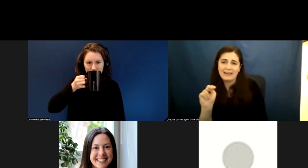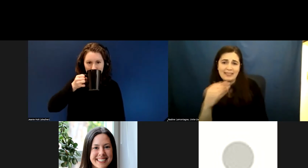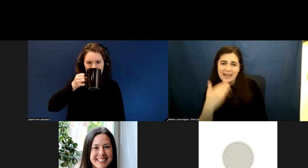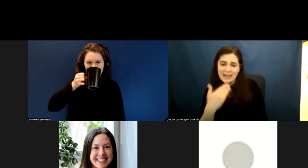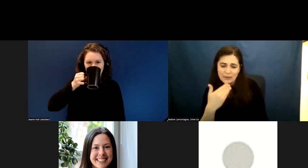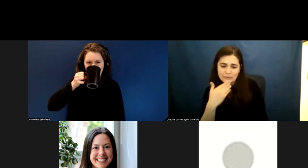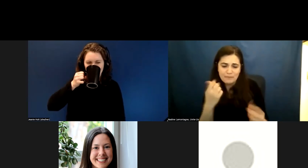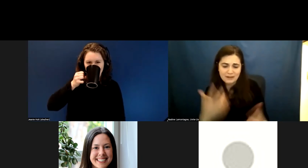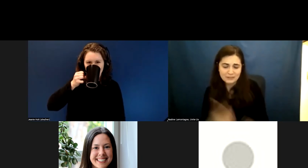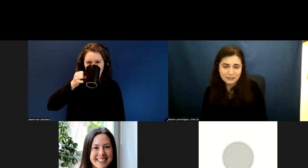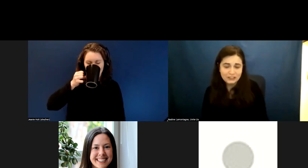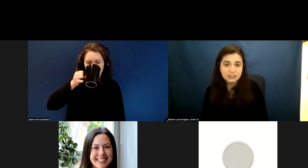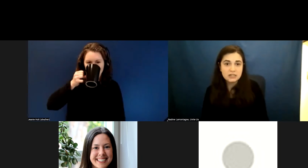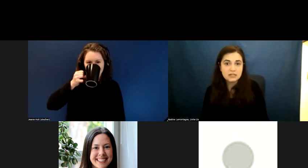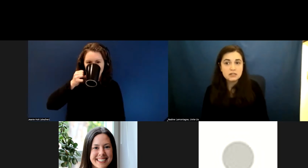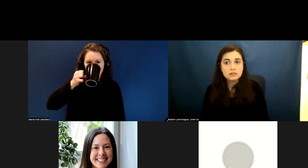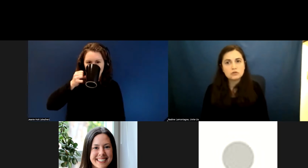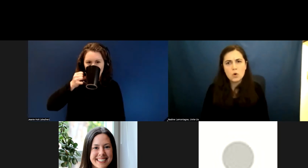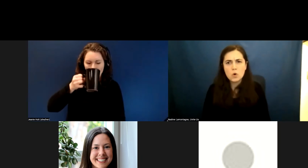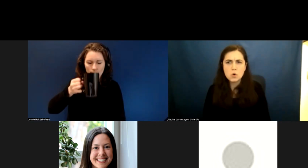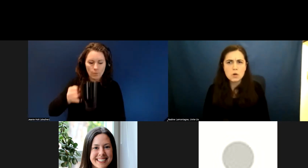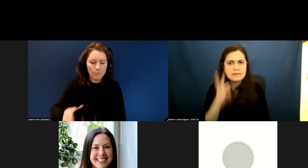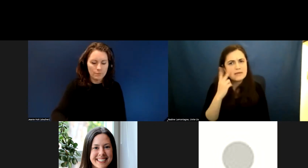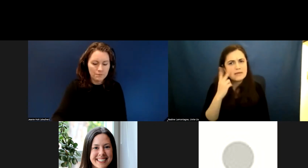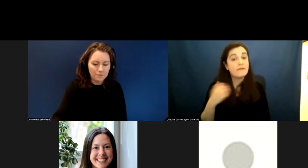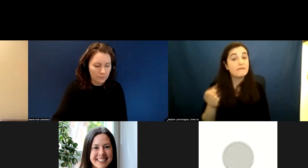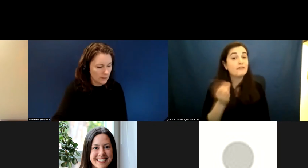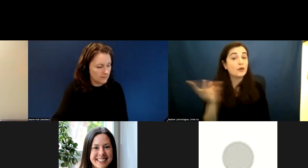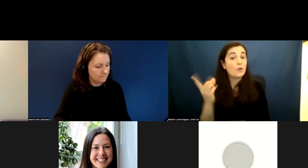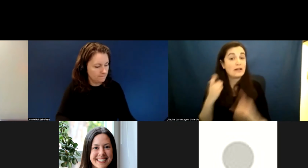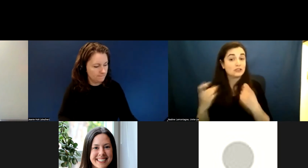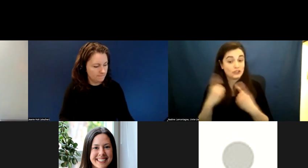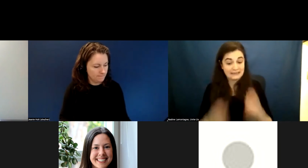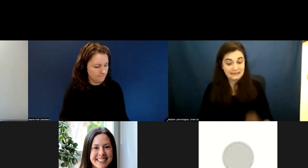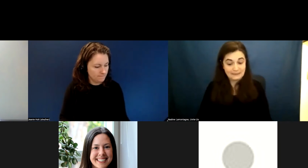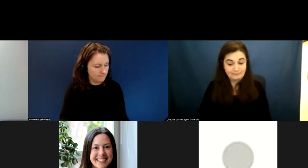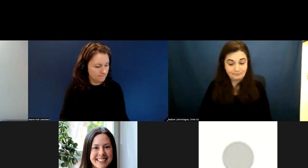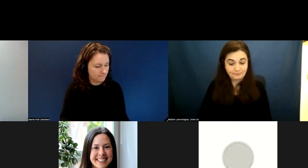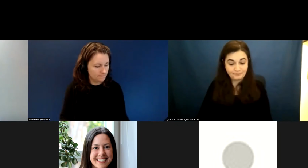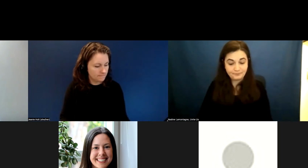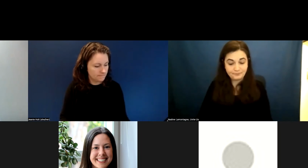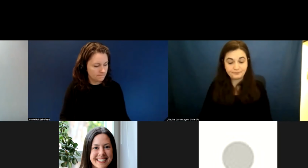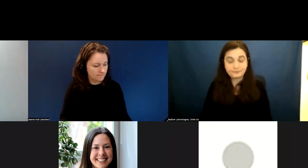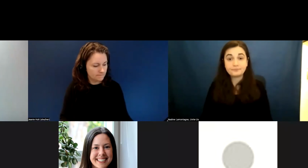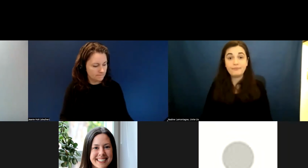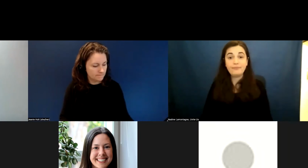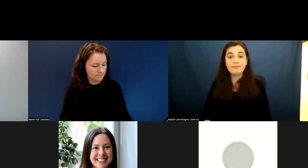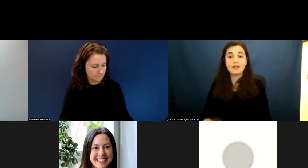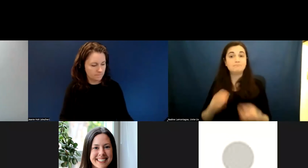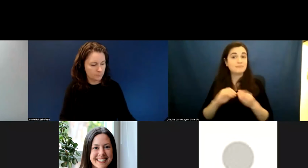So let's see here. We do have a few questions that have come in. The first question